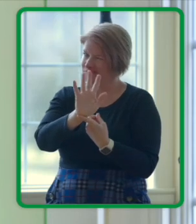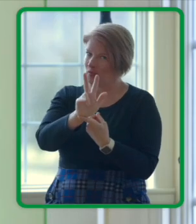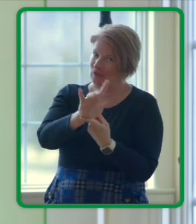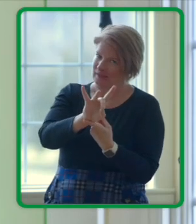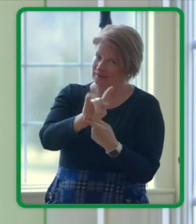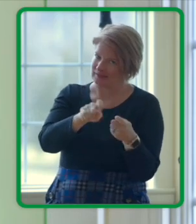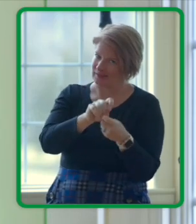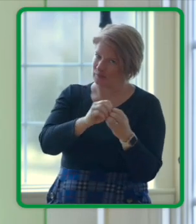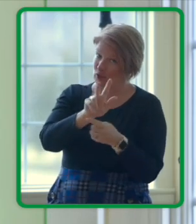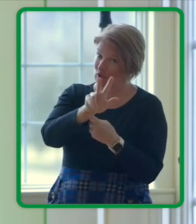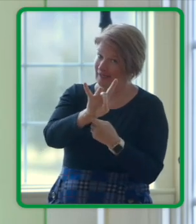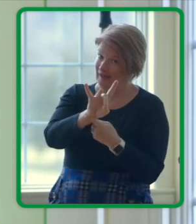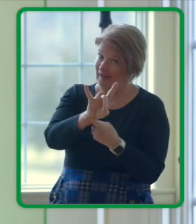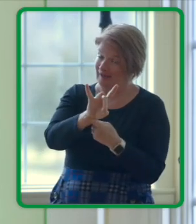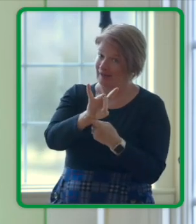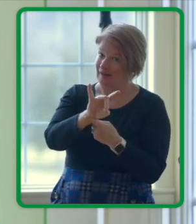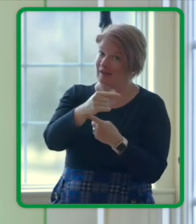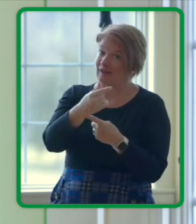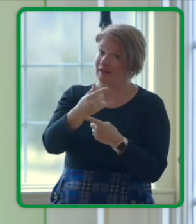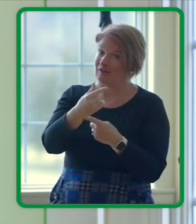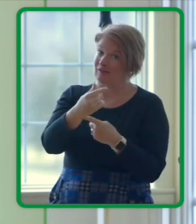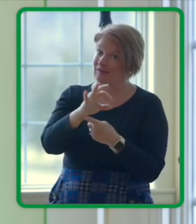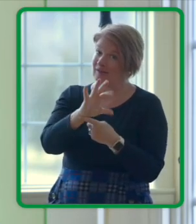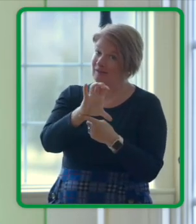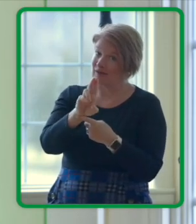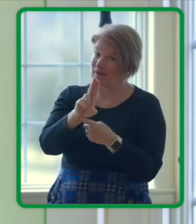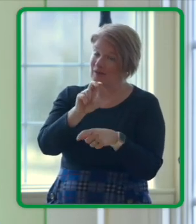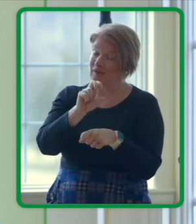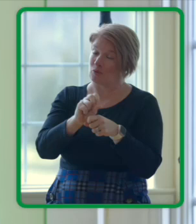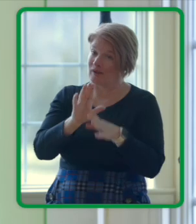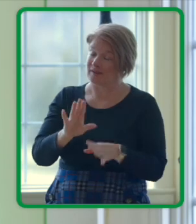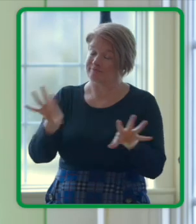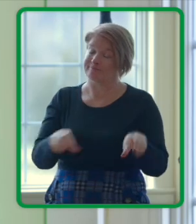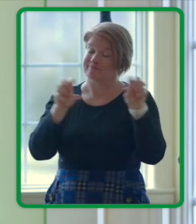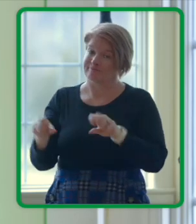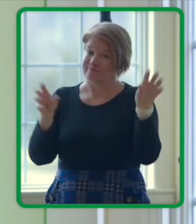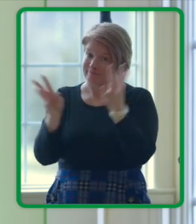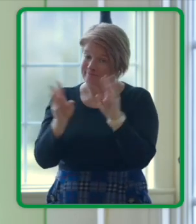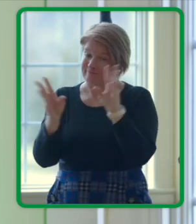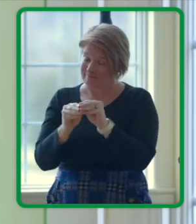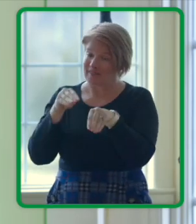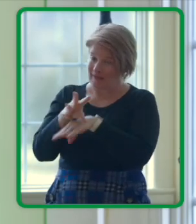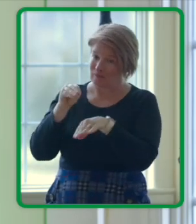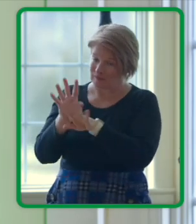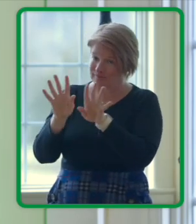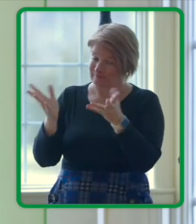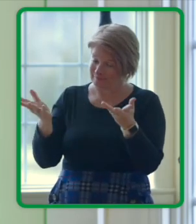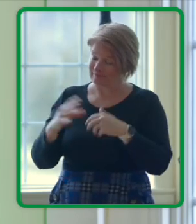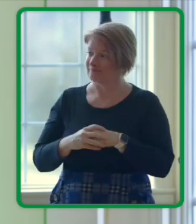to be exact, Greylock employed certified credit union financial counselors.